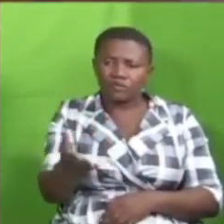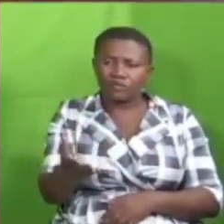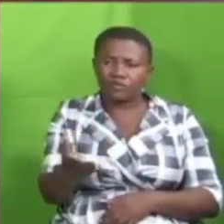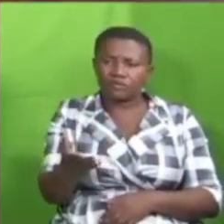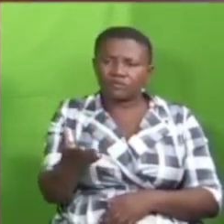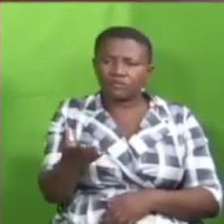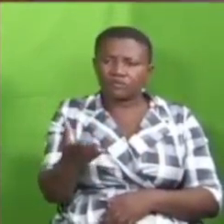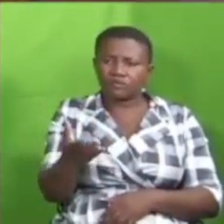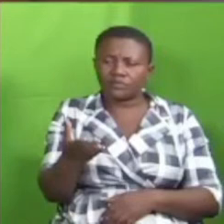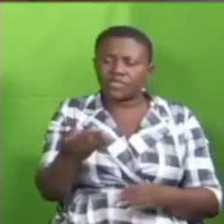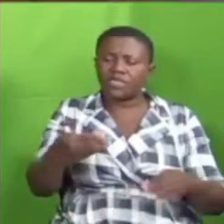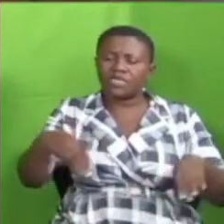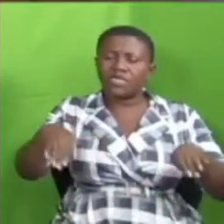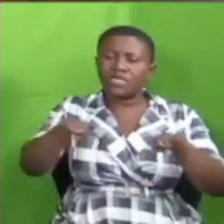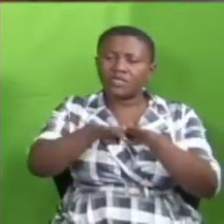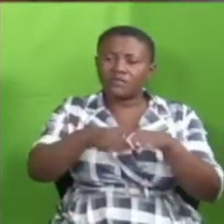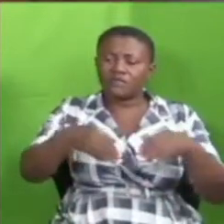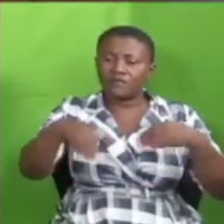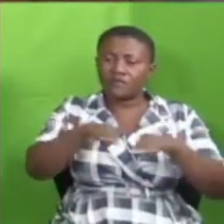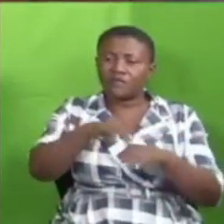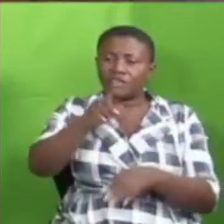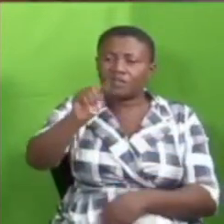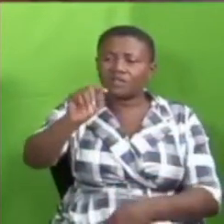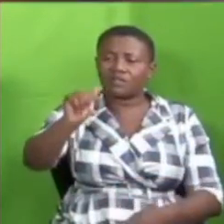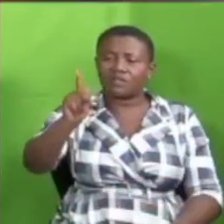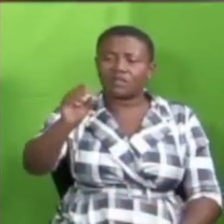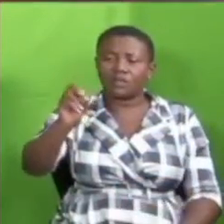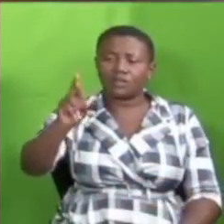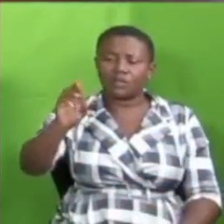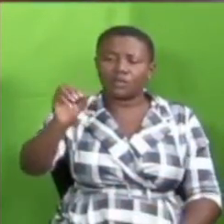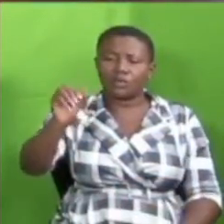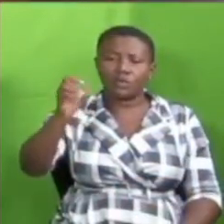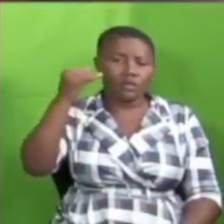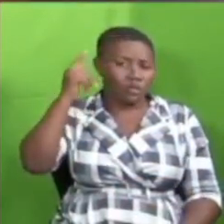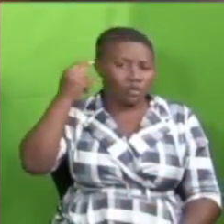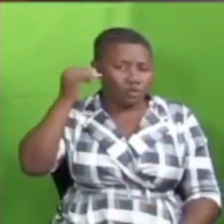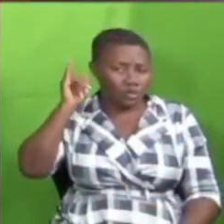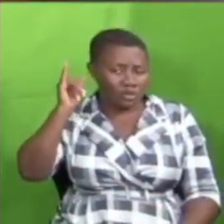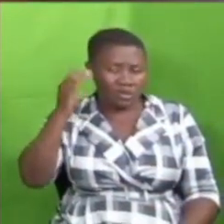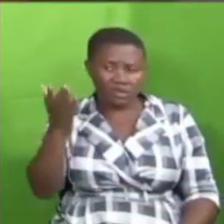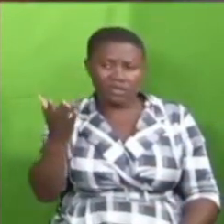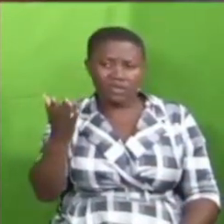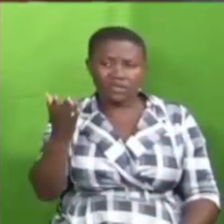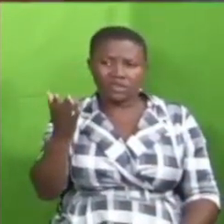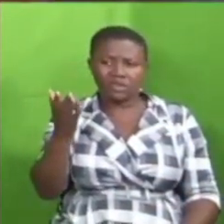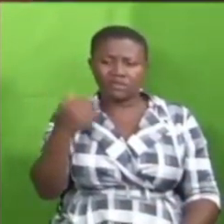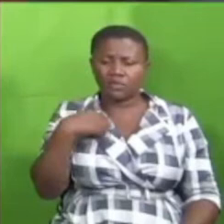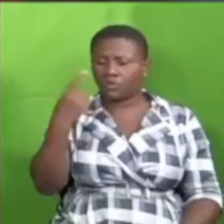and even a name in Takoradi, where I was visiting him, and Honorable Joe Gatti will bear me out.